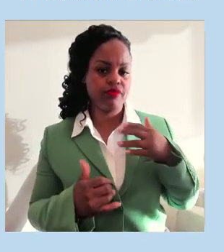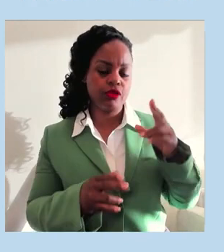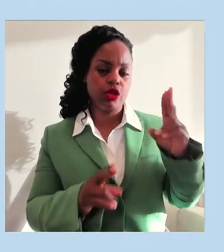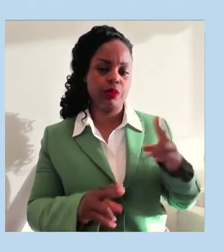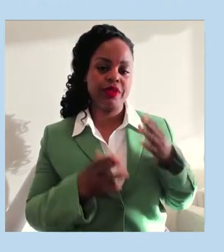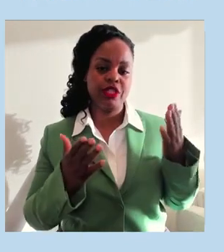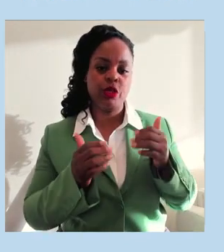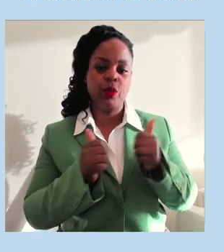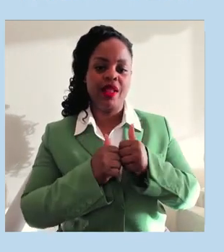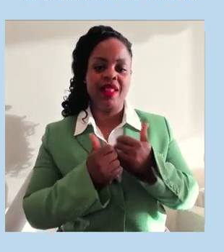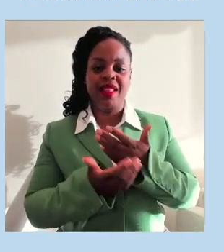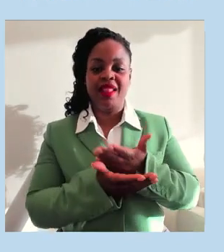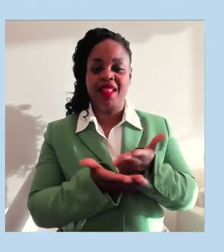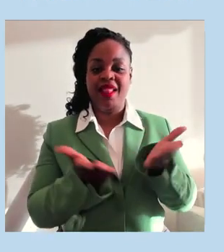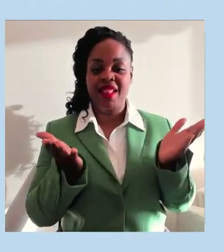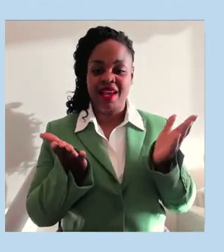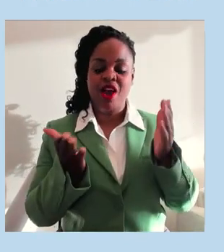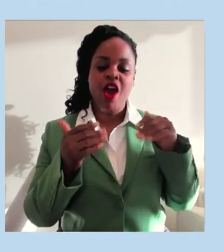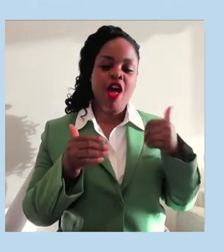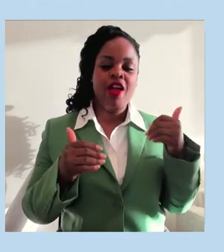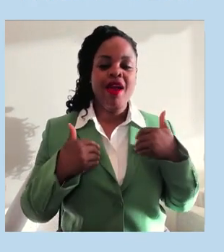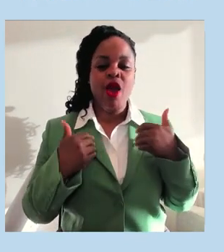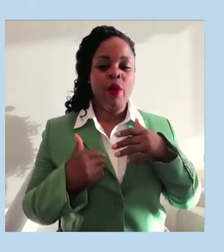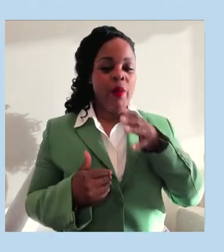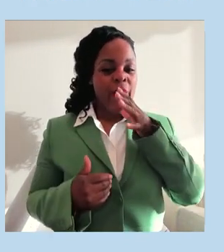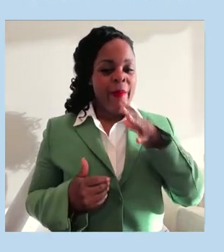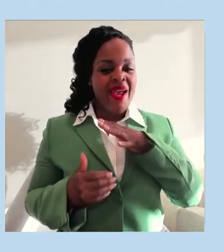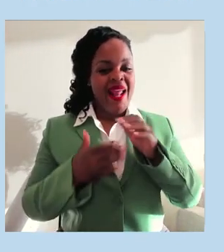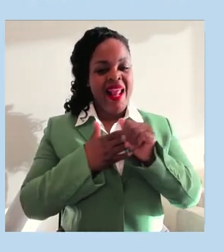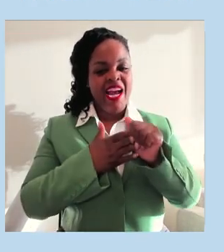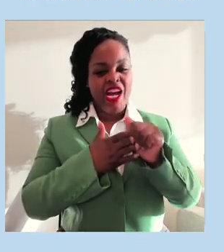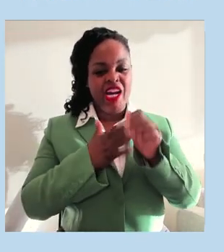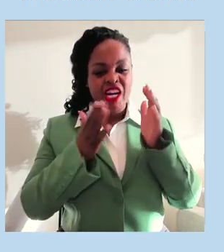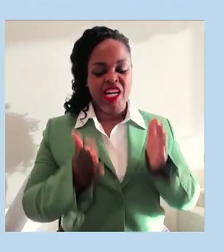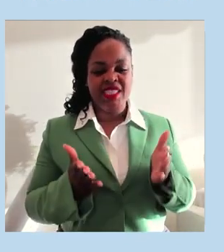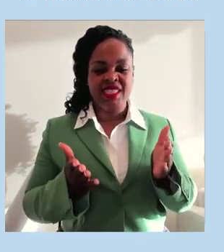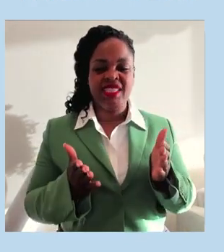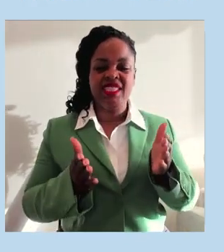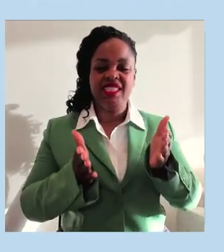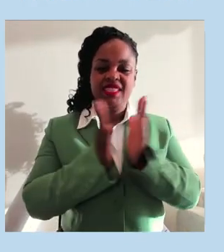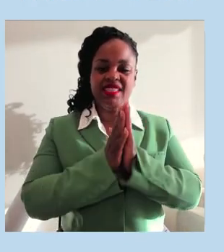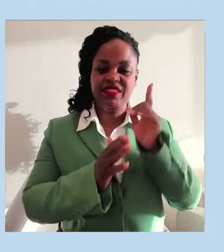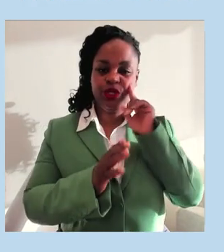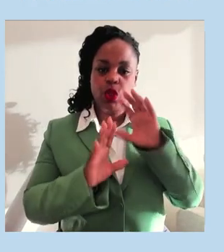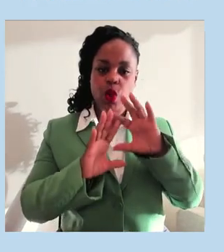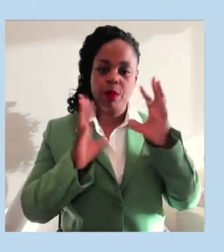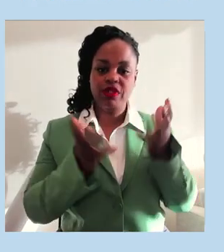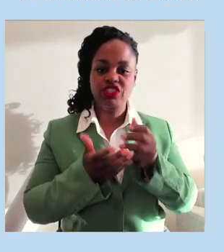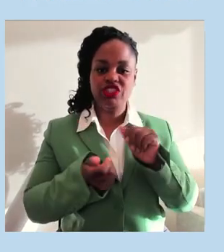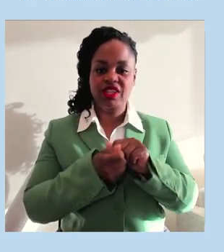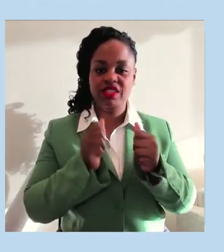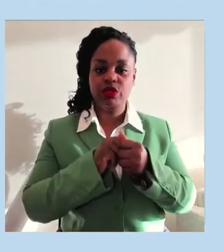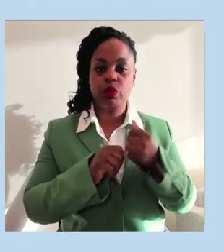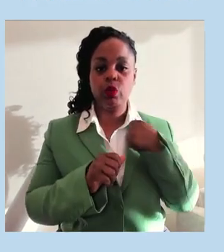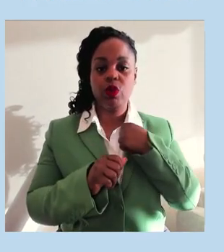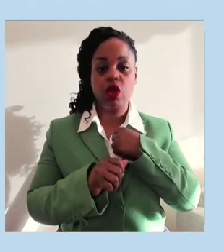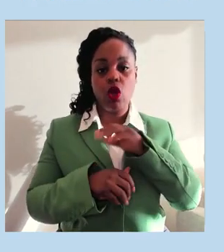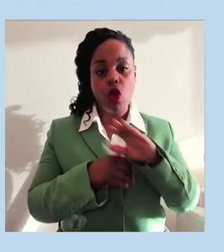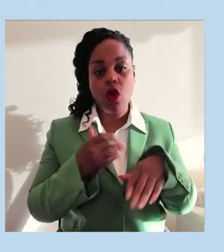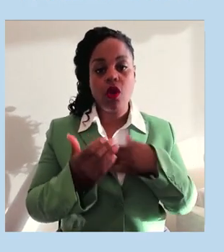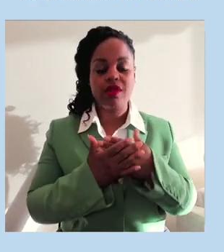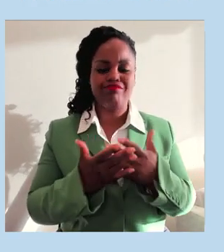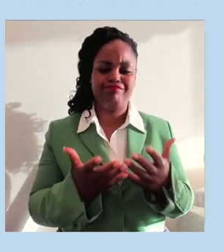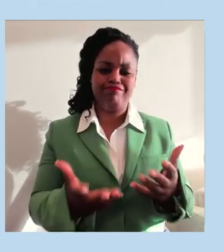calls for change. Seeing you all here committed to making our world a better place, I am even more